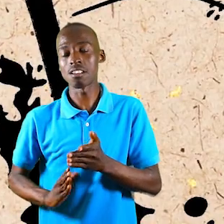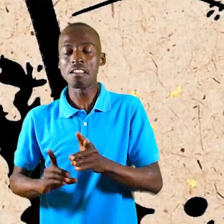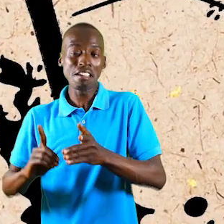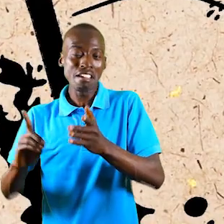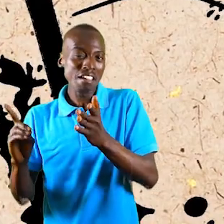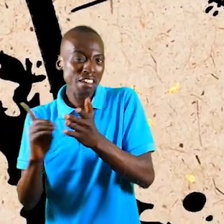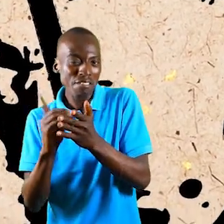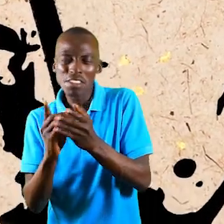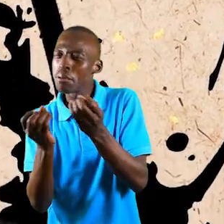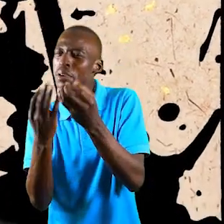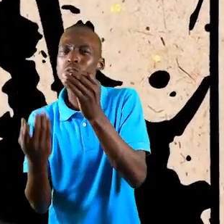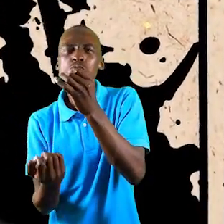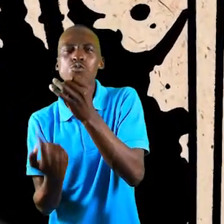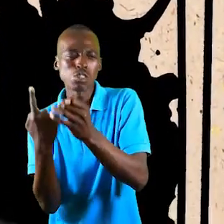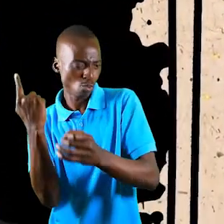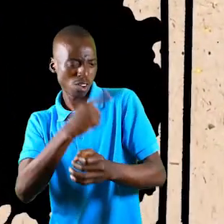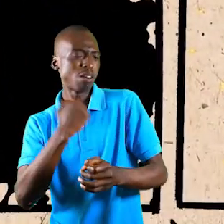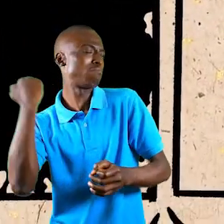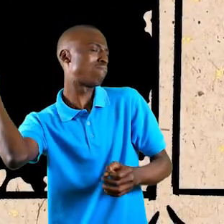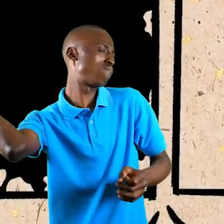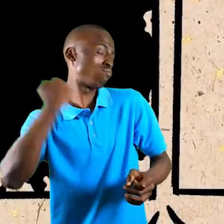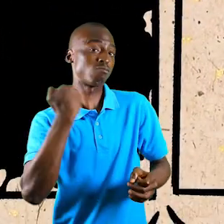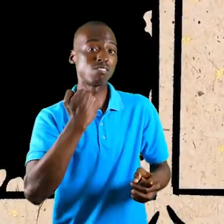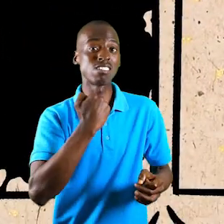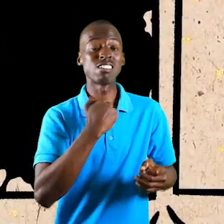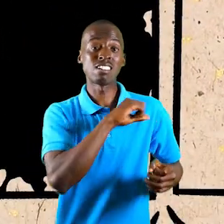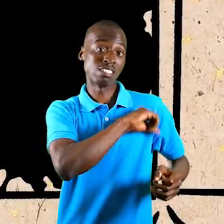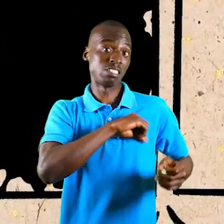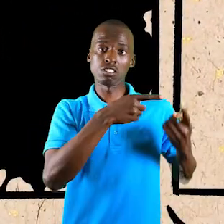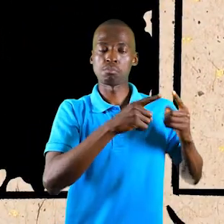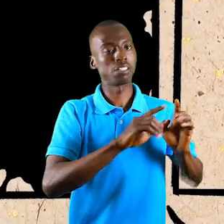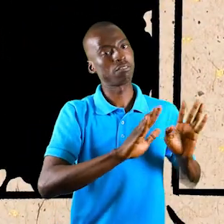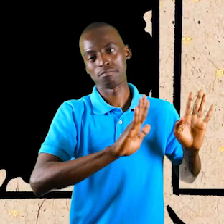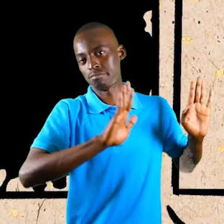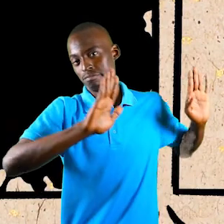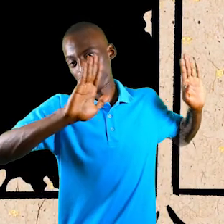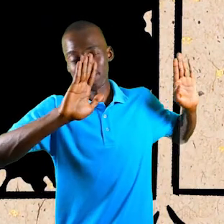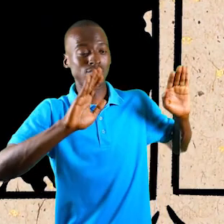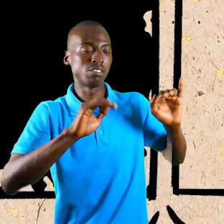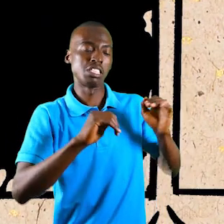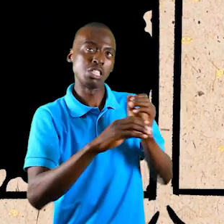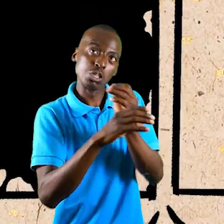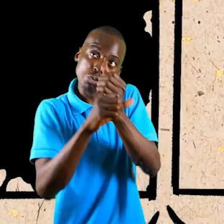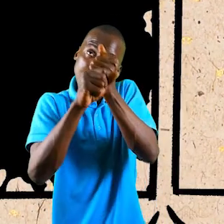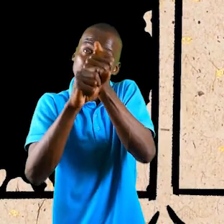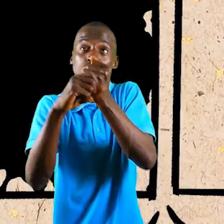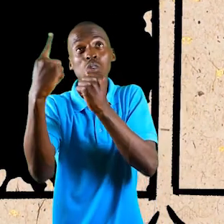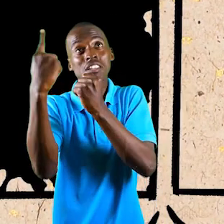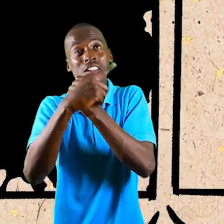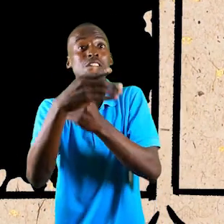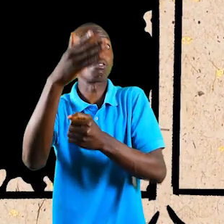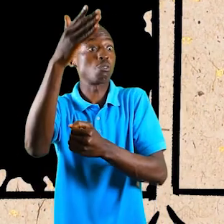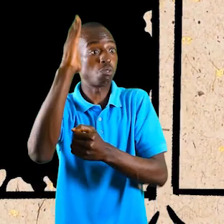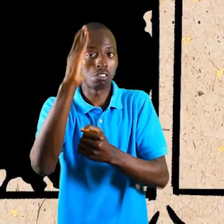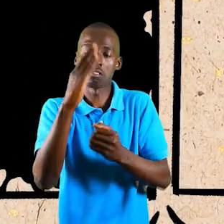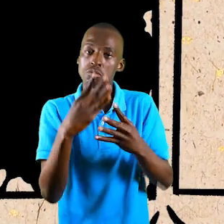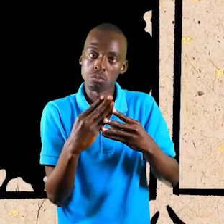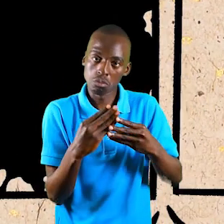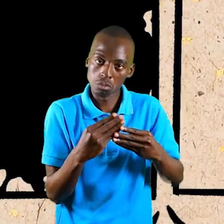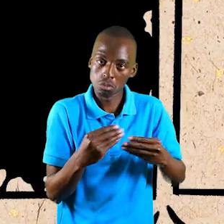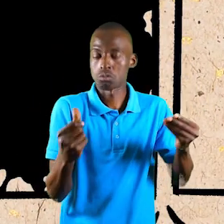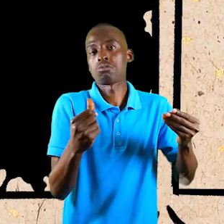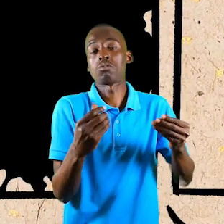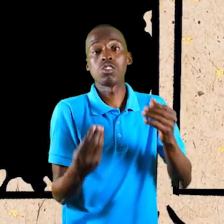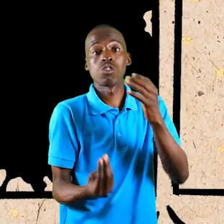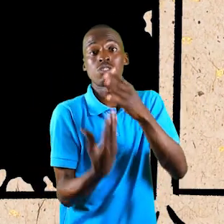has multiple opportunities to kill Saul, but he doesn't. He simply trusts that despite Saul's evil, God